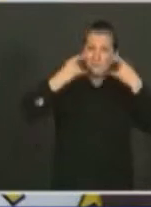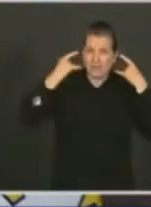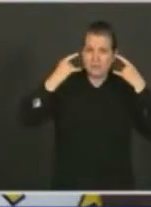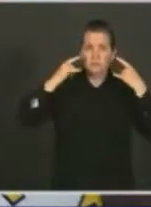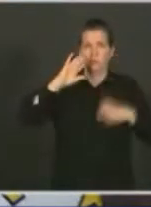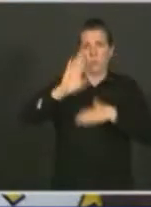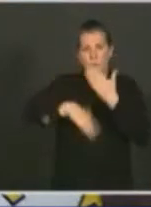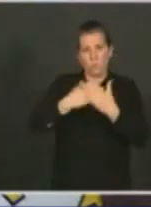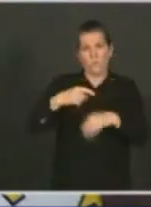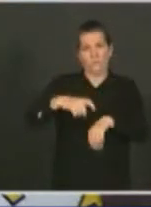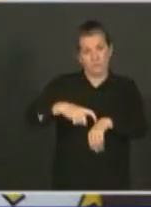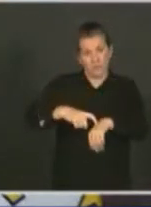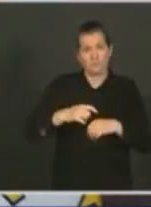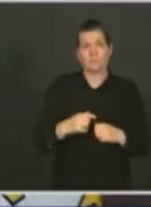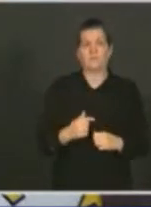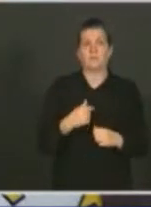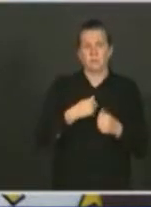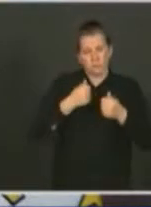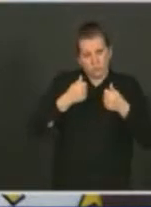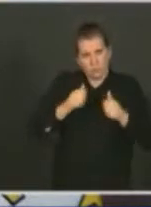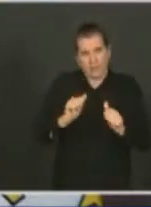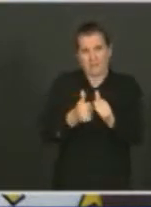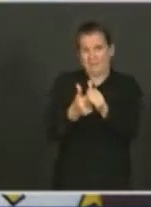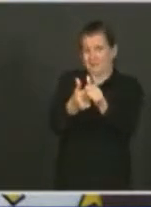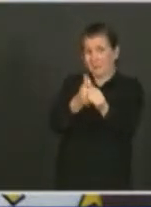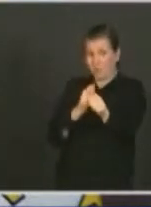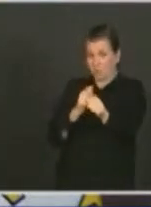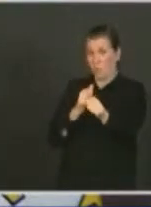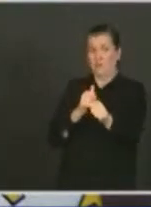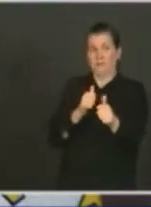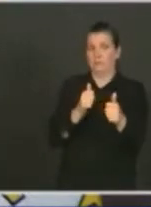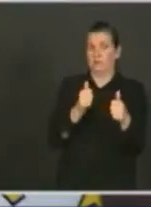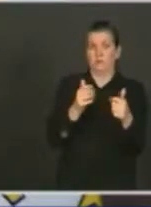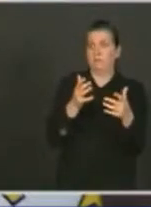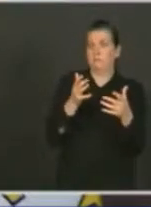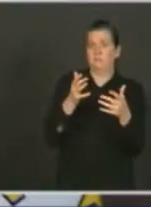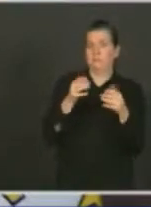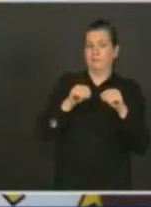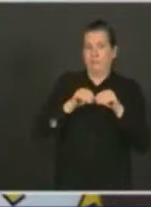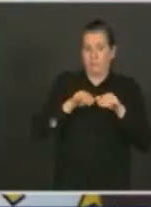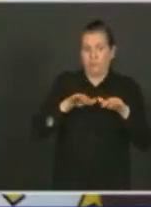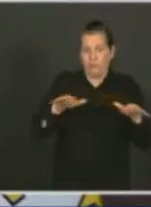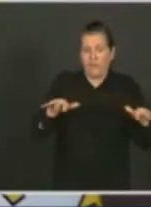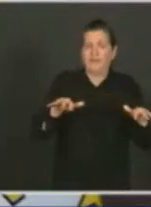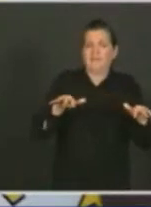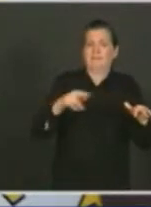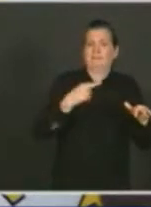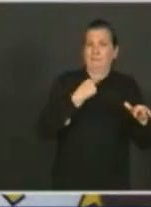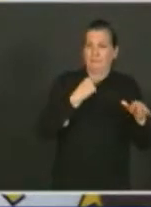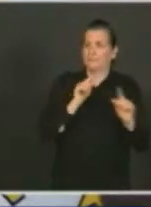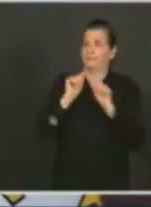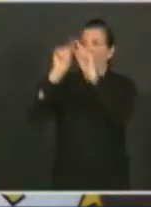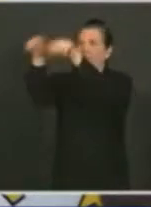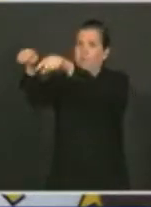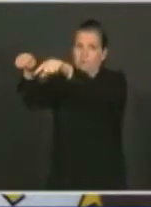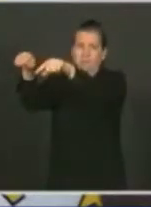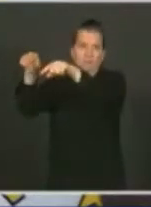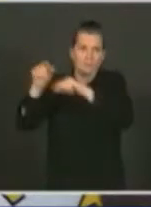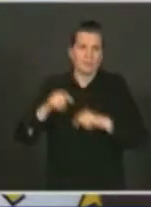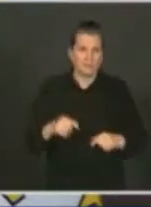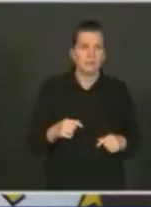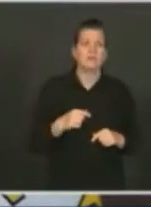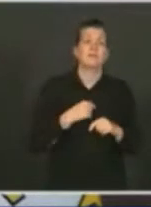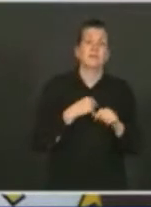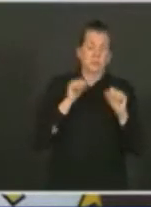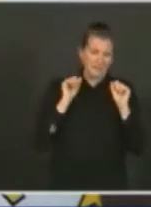this. But all of us collectively in our state have the power to prevent this. All of us have the ability to stop this virus.